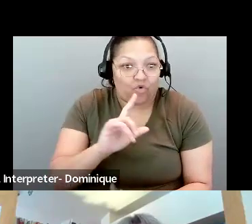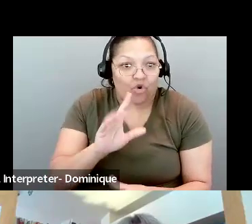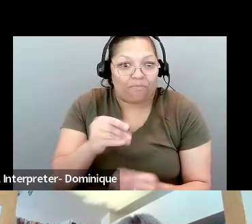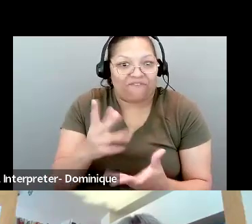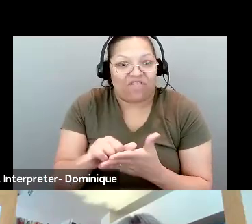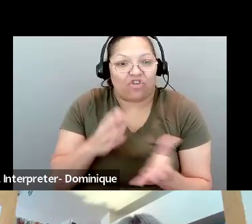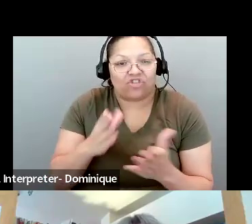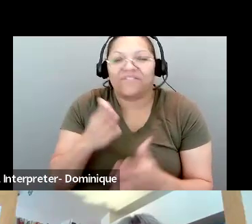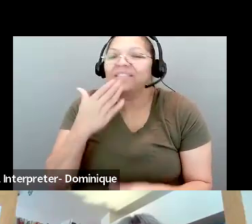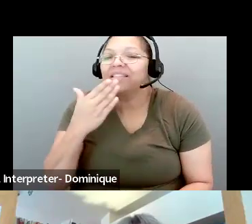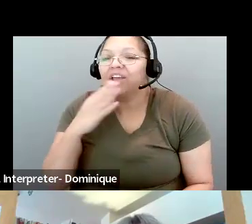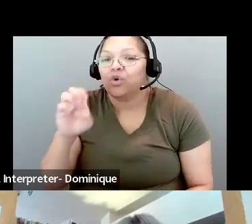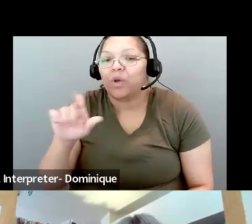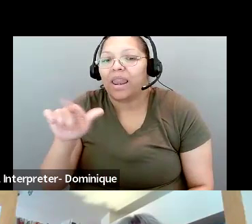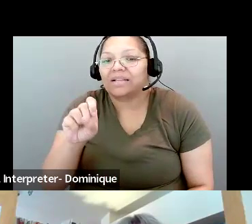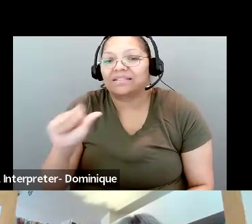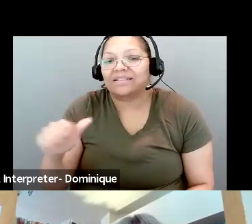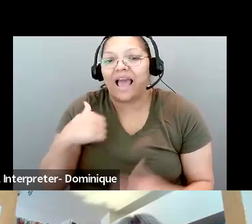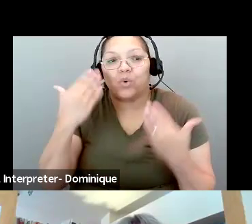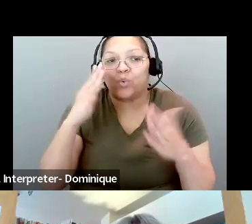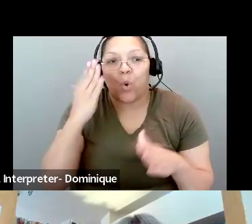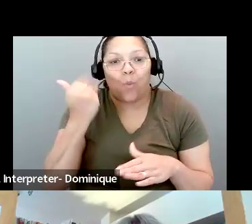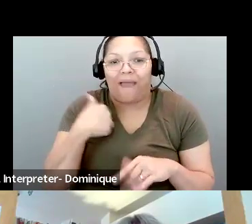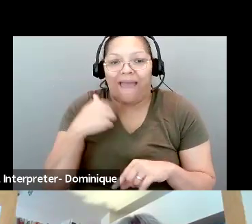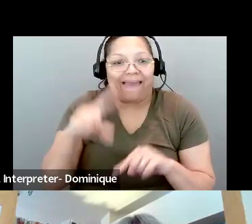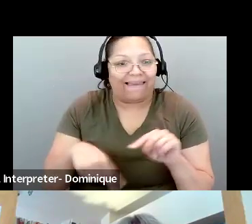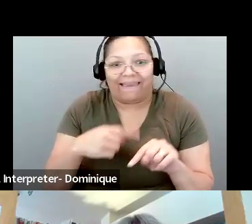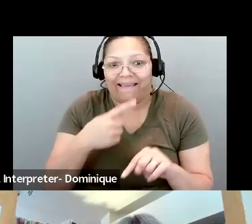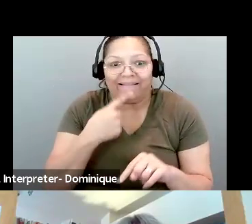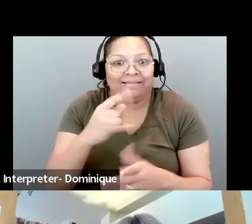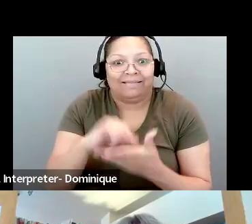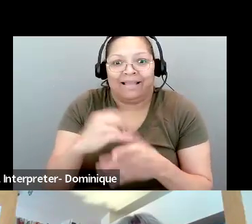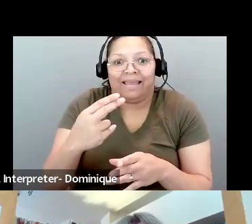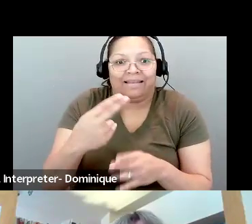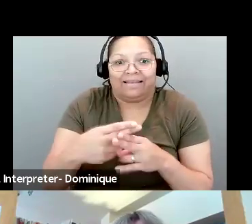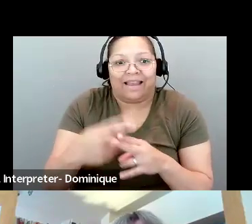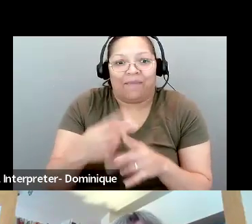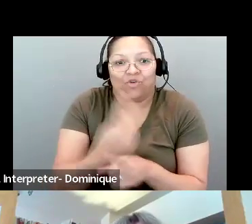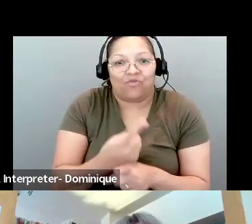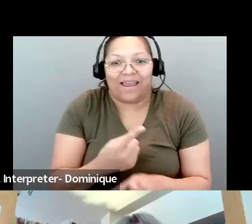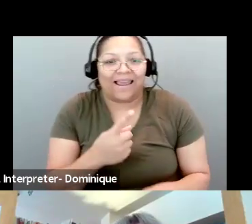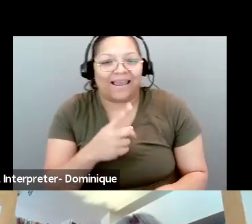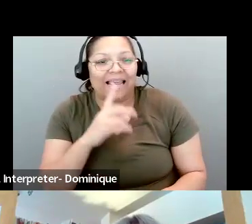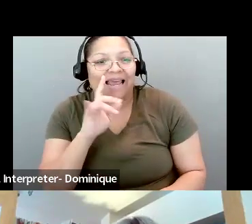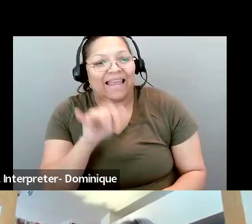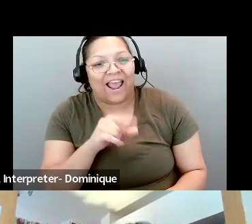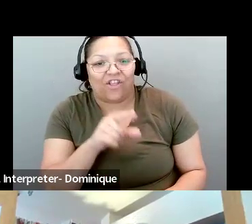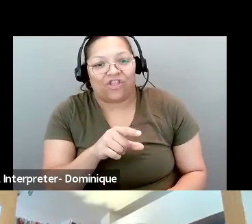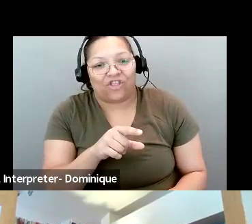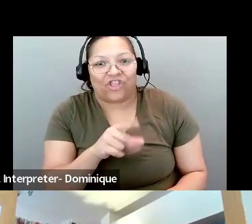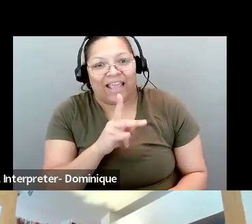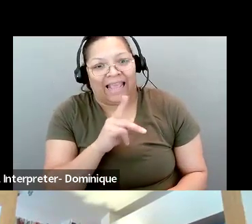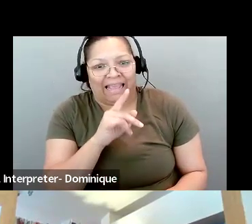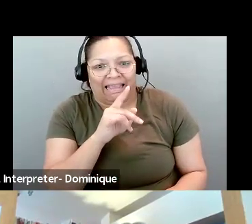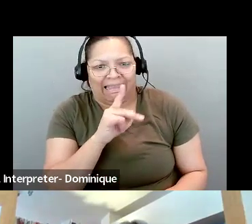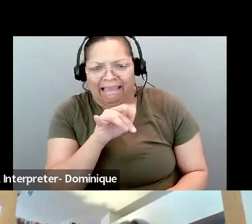Alyssa, thank you so much. I don't know why I can never get that name correctly. It's they're always Sure. PIDs to me, so